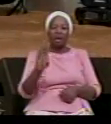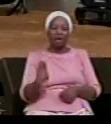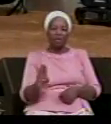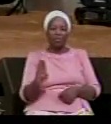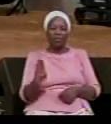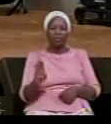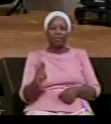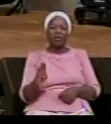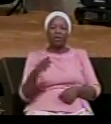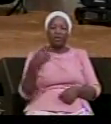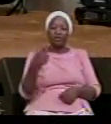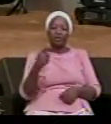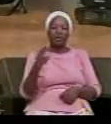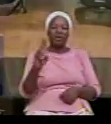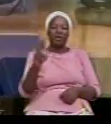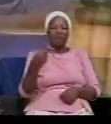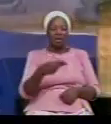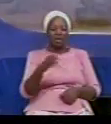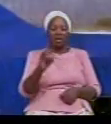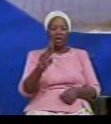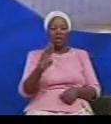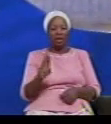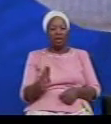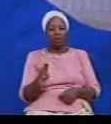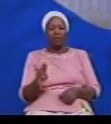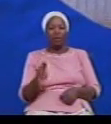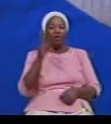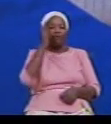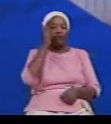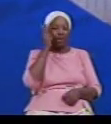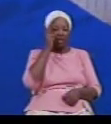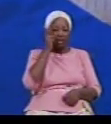green herb, vegetables, fruits, I've given every